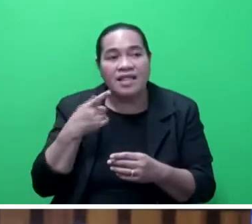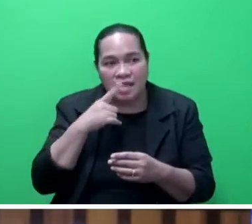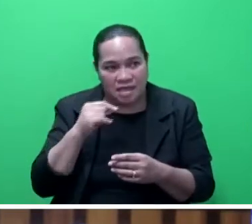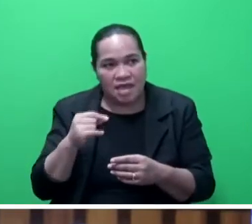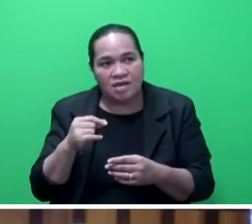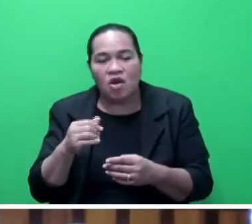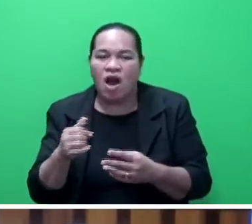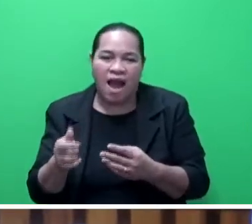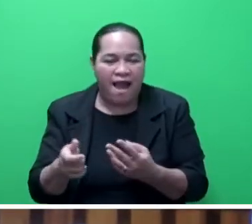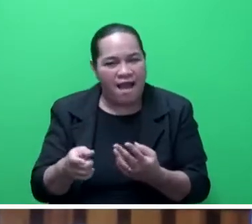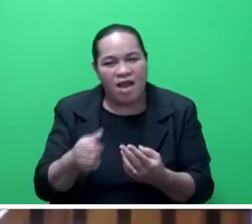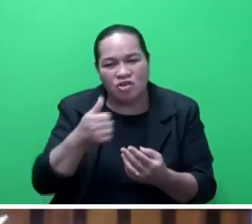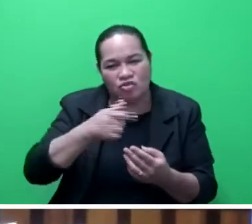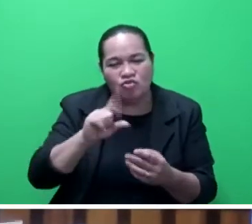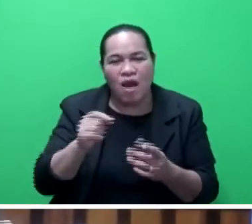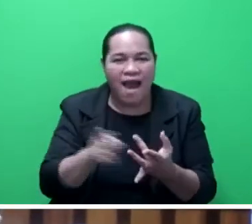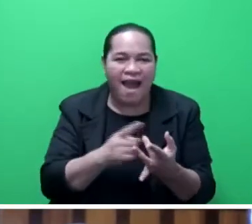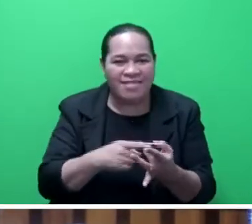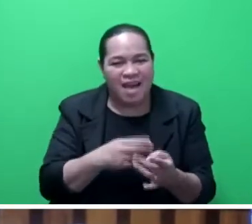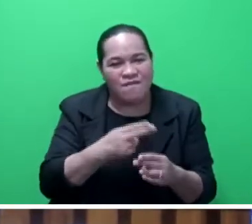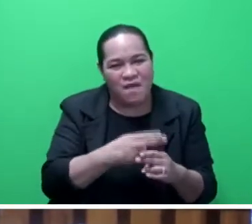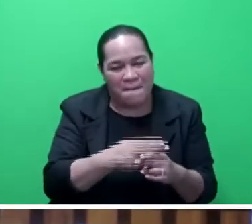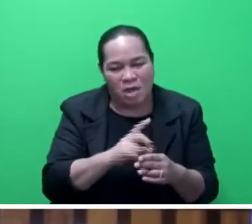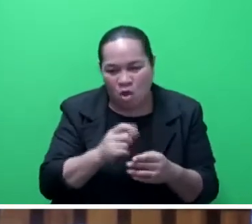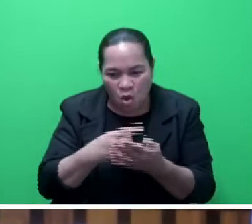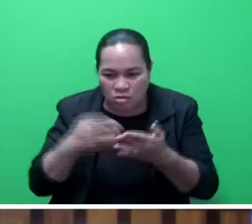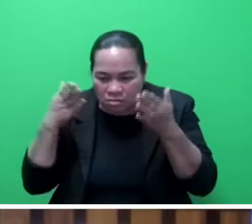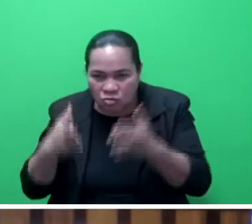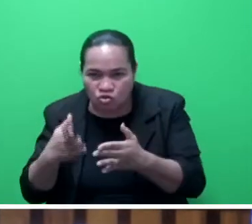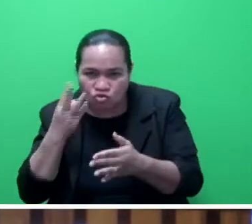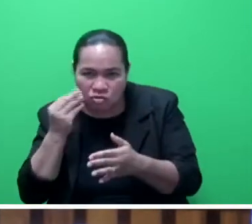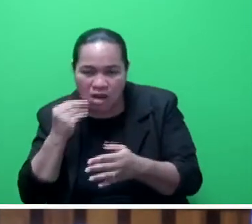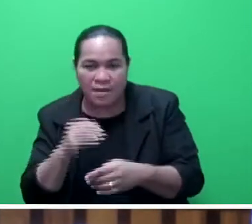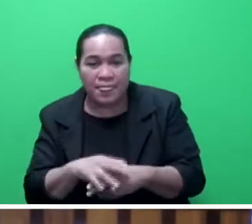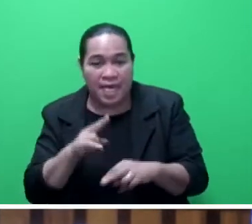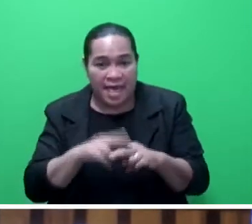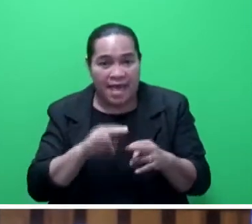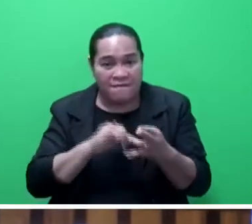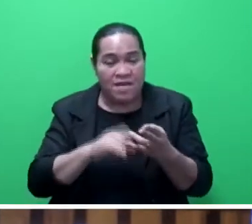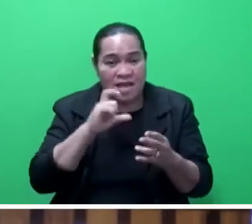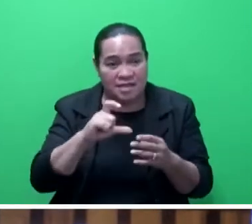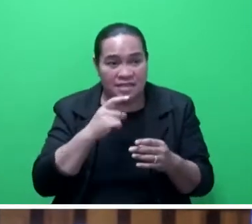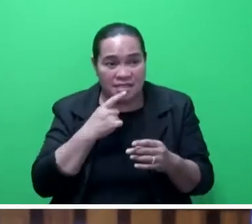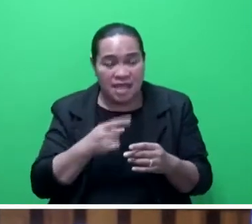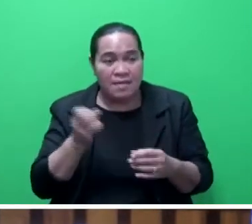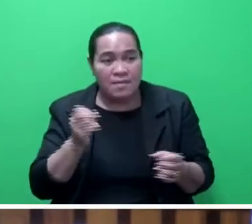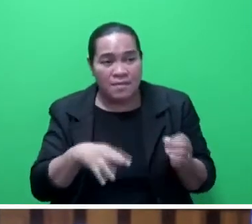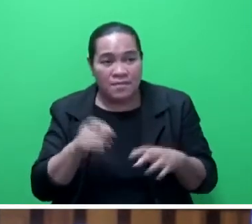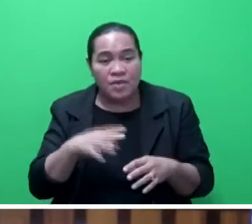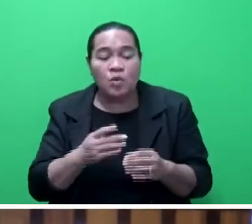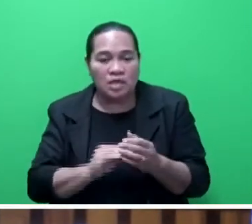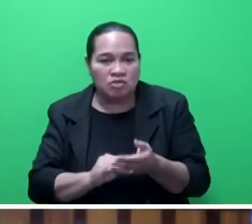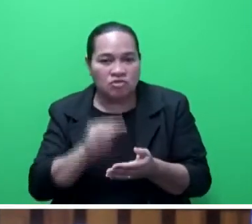other farming livelihoods. Mr. Speaker, sir, the FSC also plans to utilize part of the additional income on increasing cane